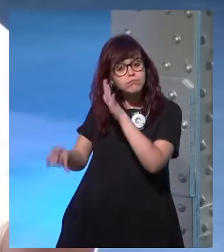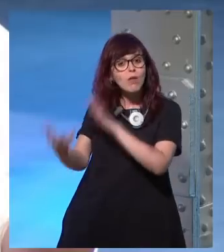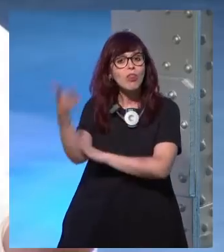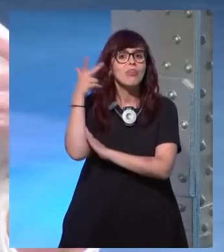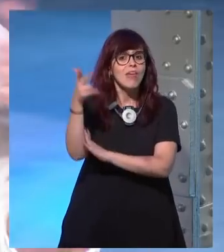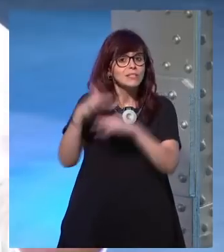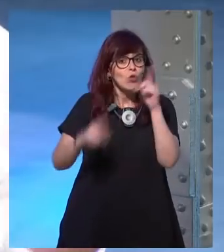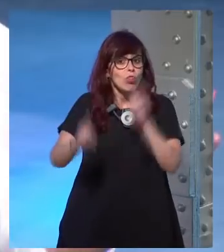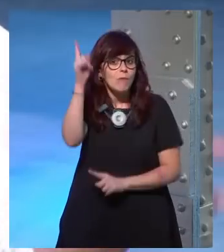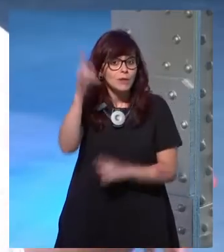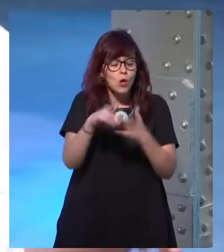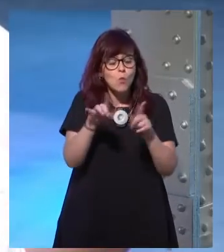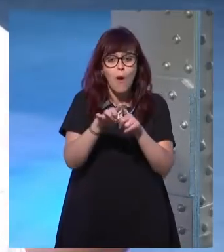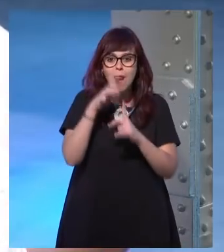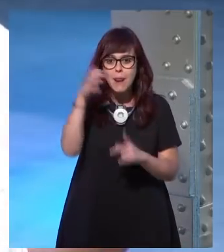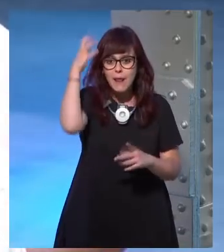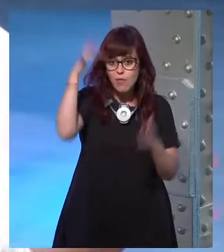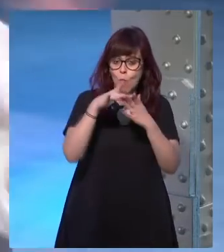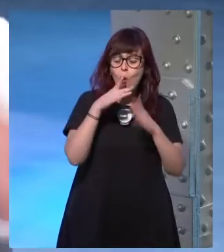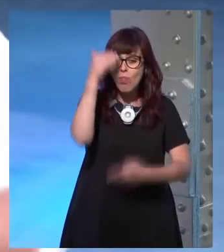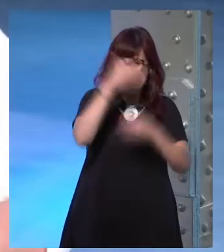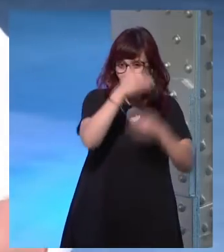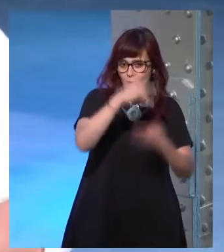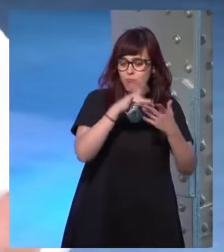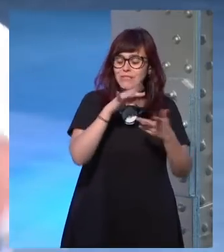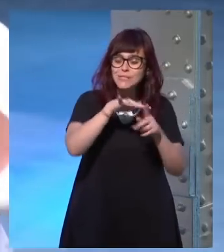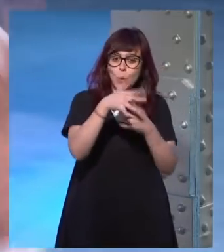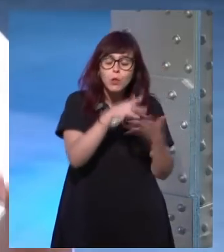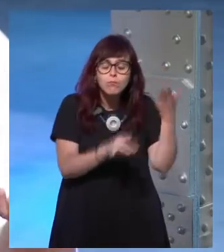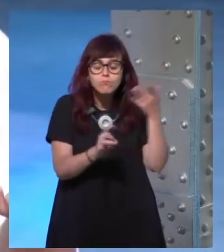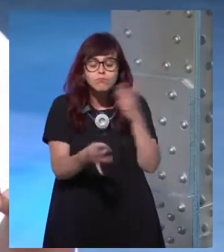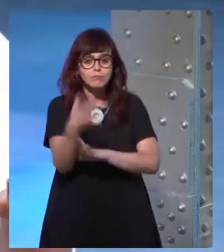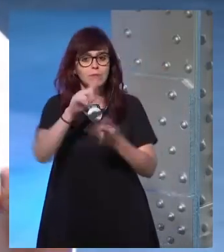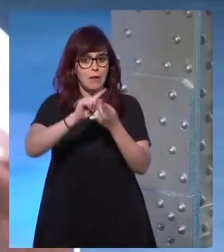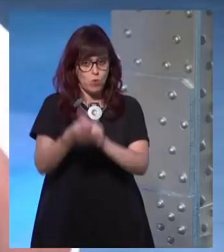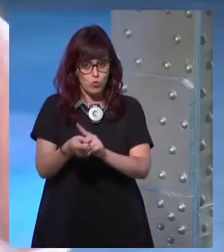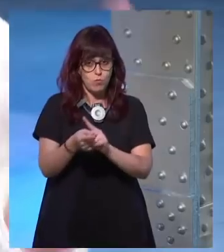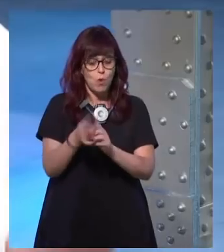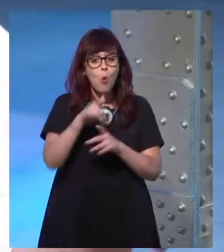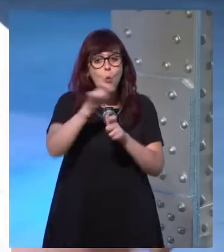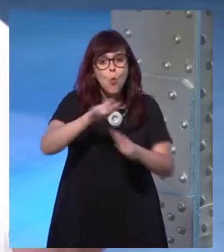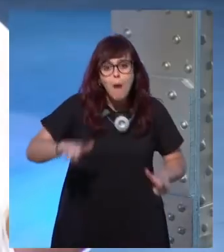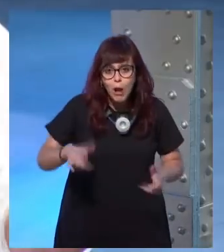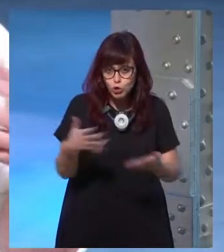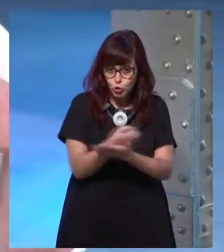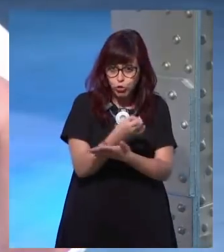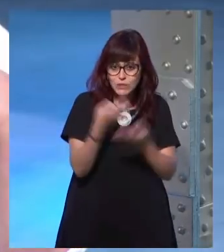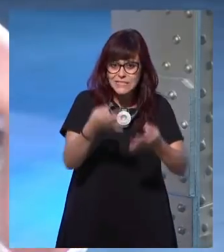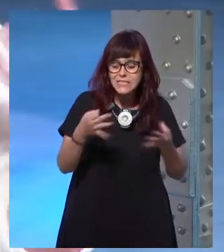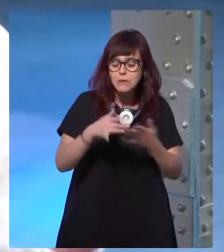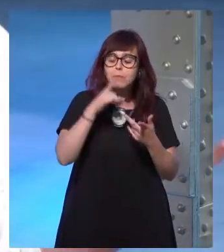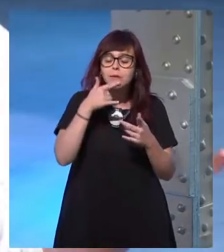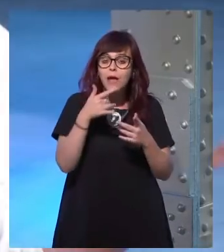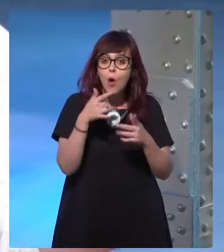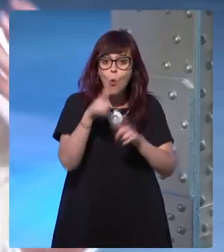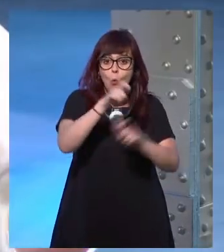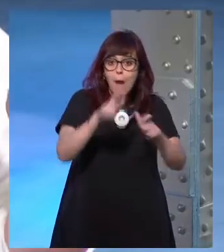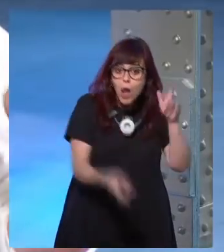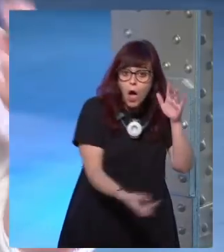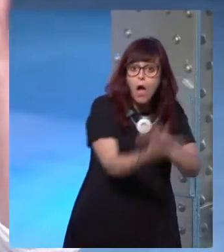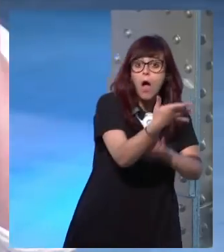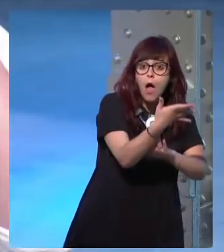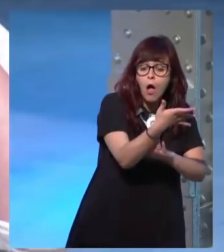human beings, and anything built by human beings can be undone and by human beings. We've made it all up, and that's what I love about